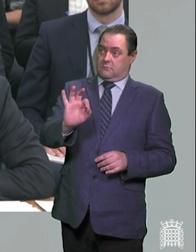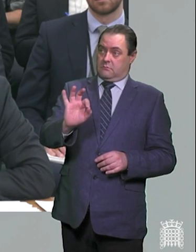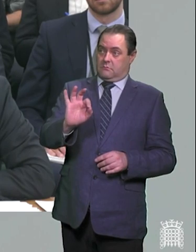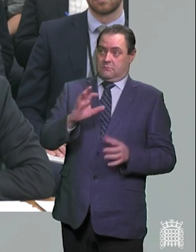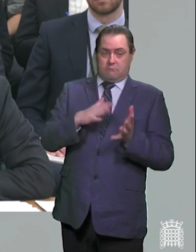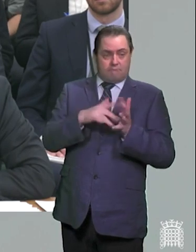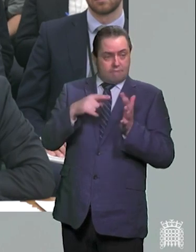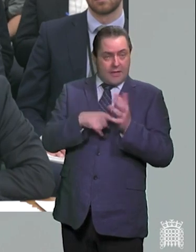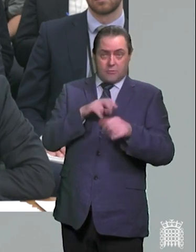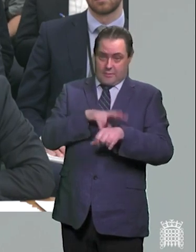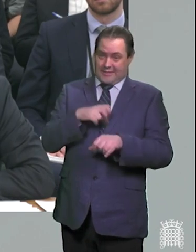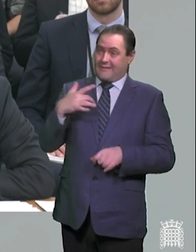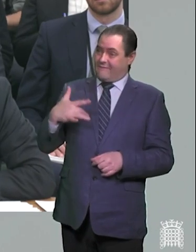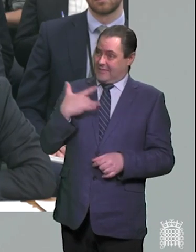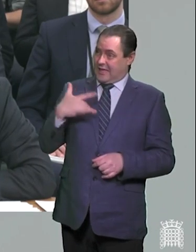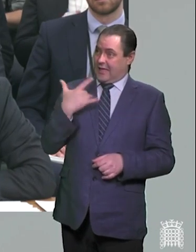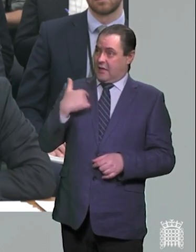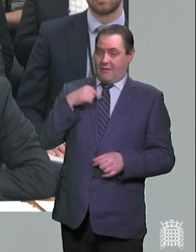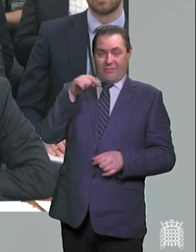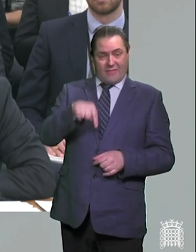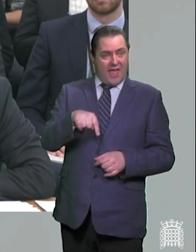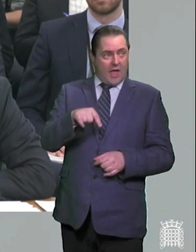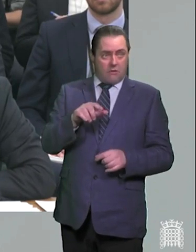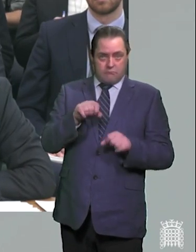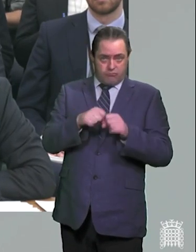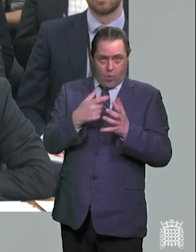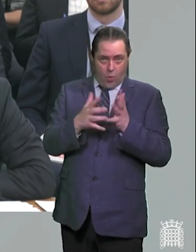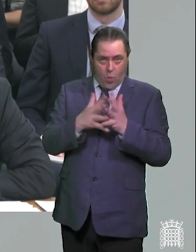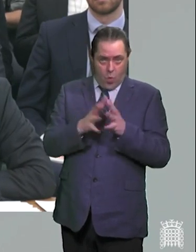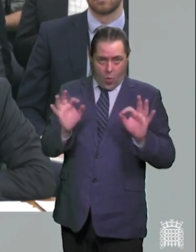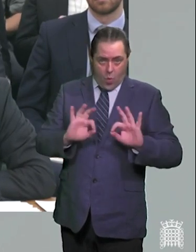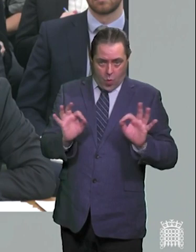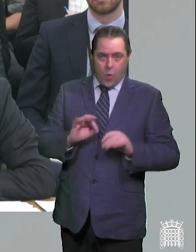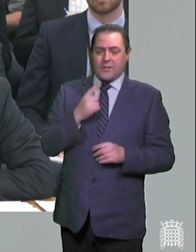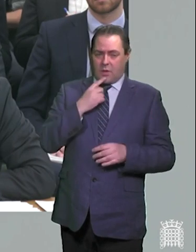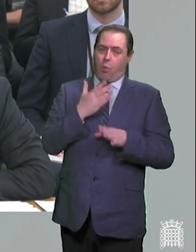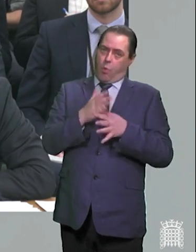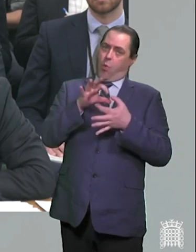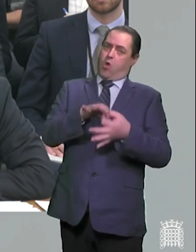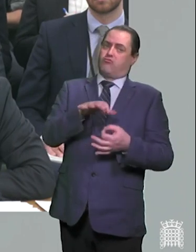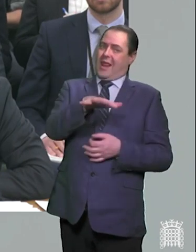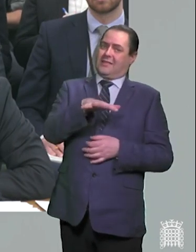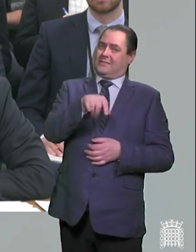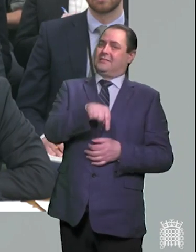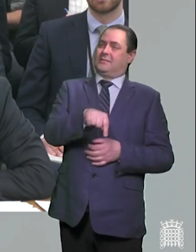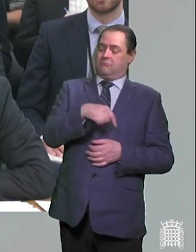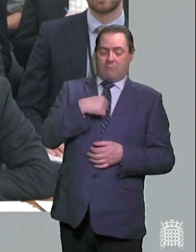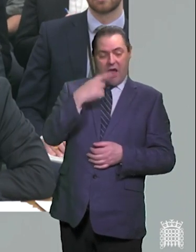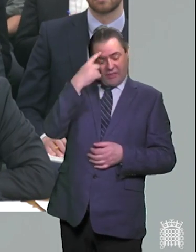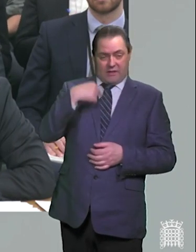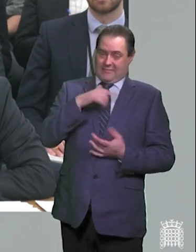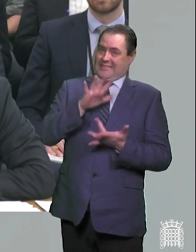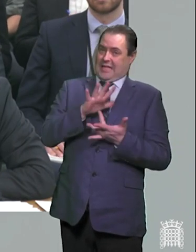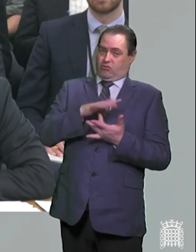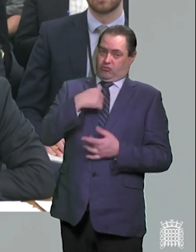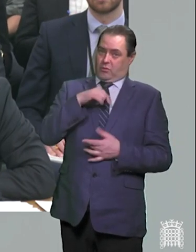Met to be not to be unlawful. They agreed that it was a work-related event, and I believe it was absolutely